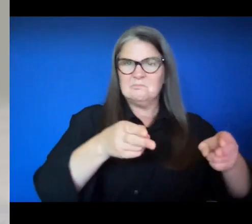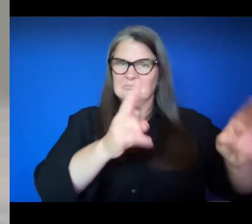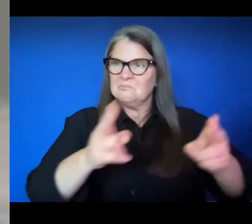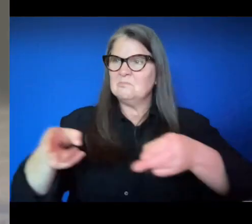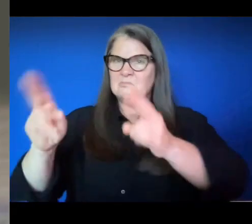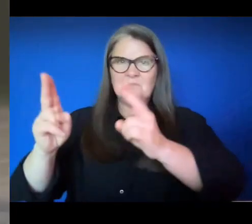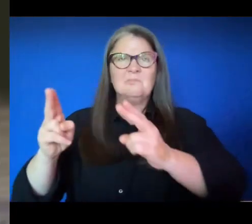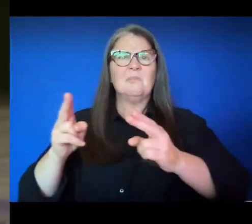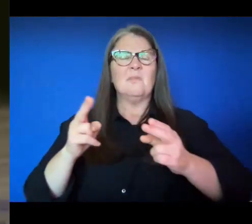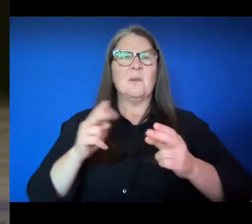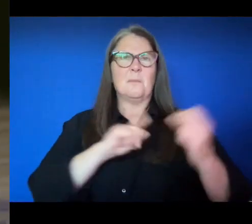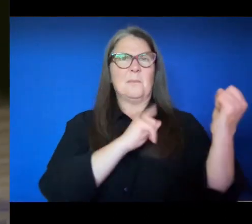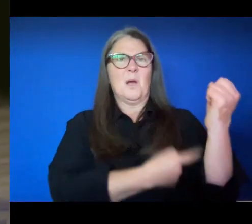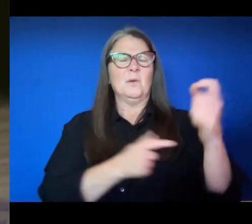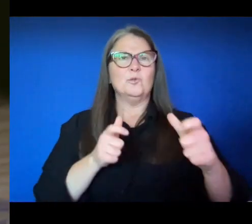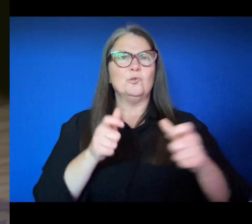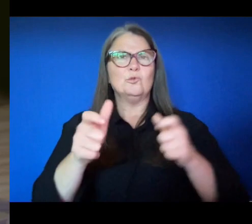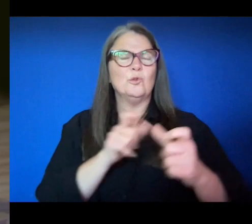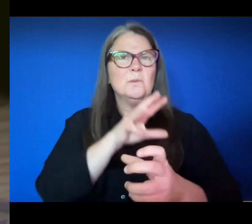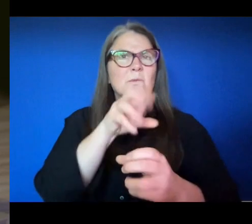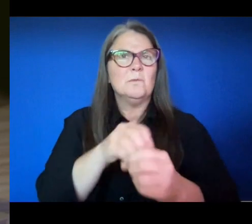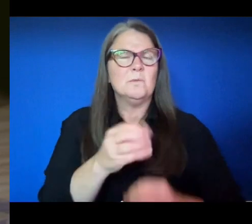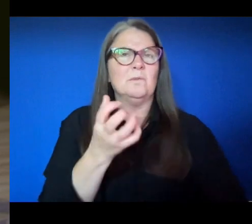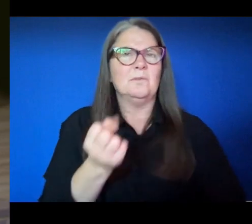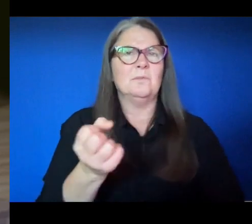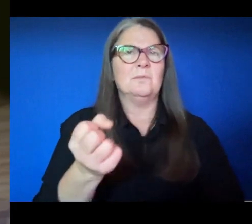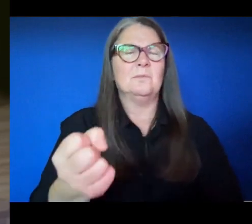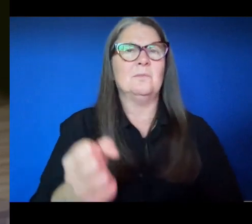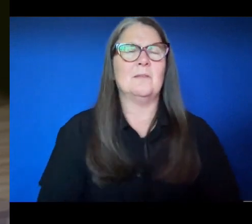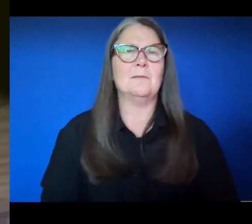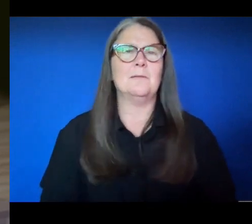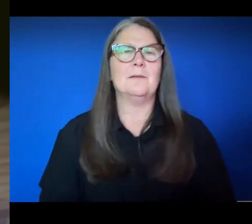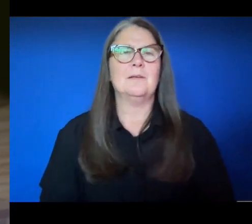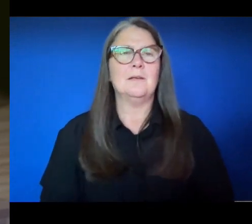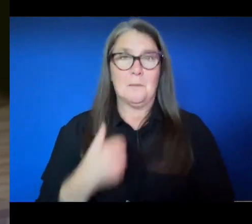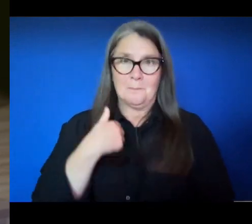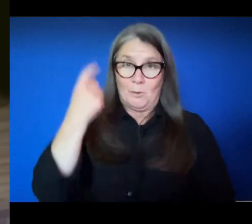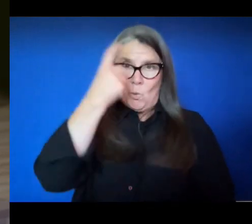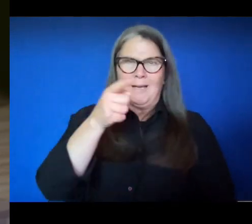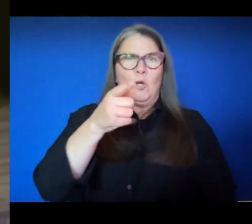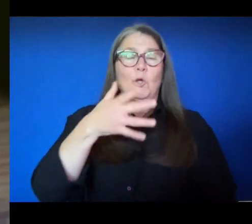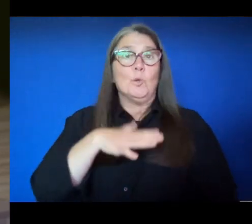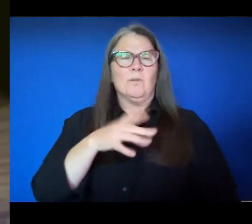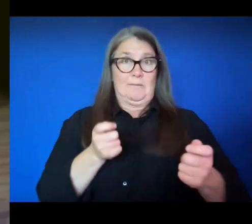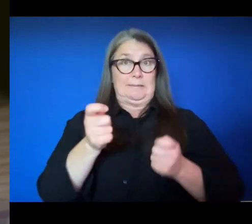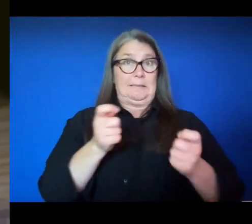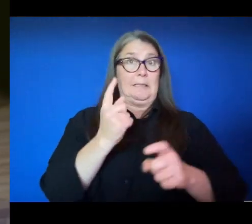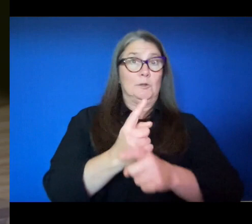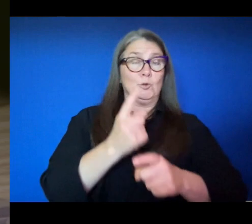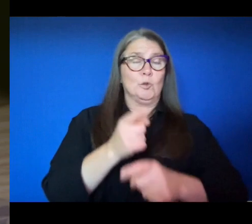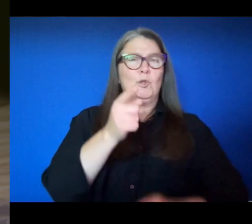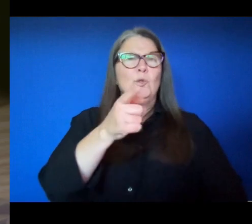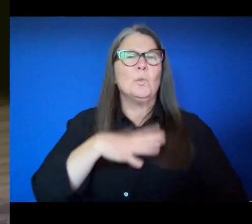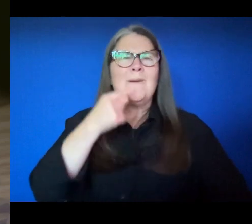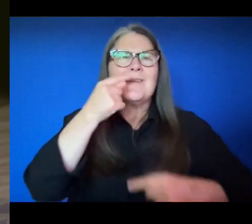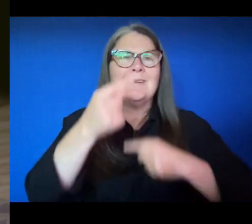of the matrilineal kind of aspect? Because, I mean, I think it's so striking when you walk into that space and you kind of encounter